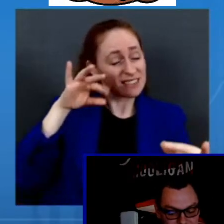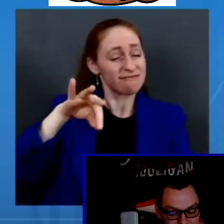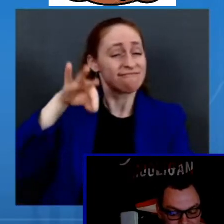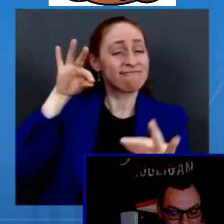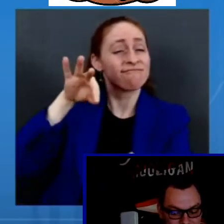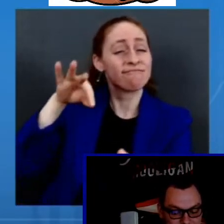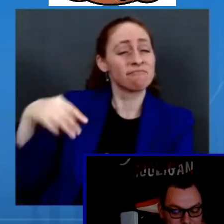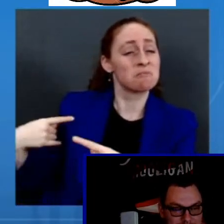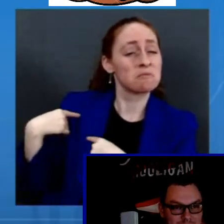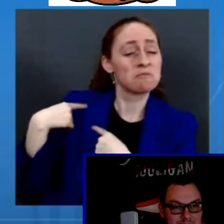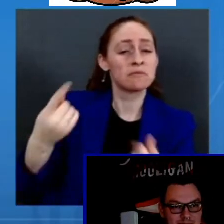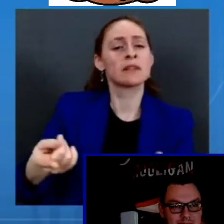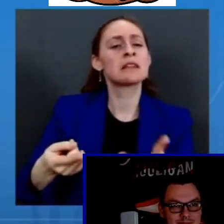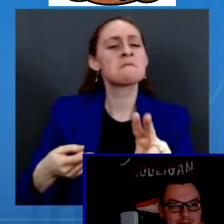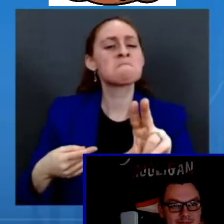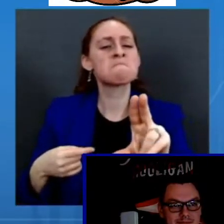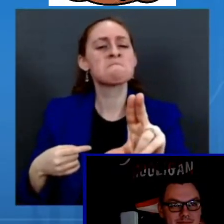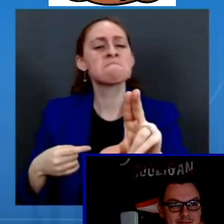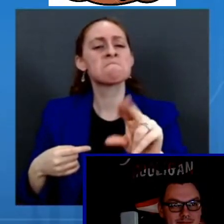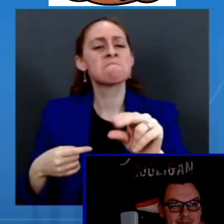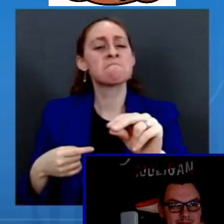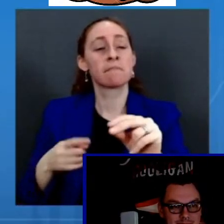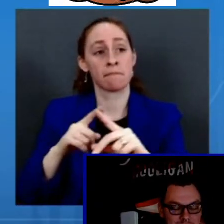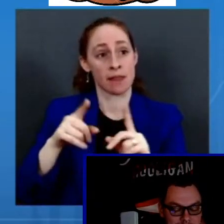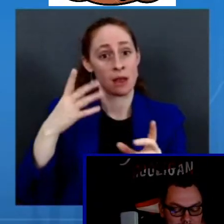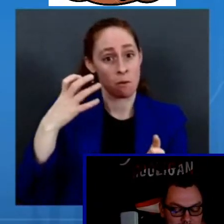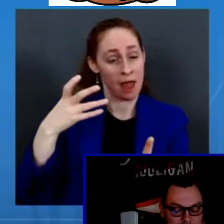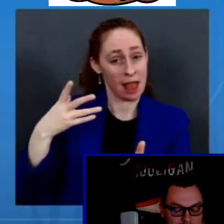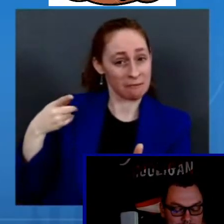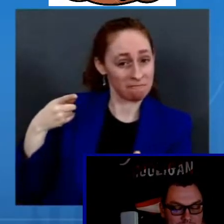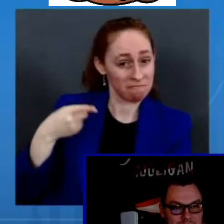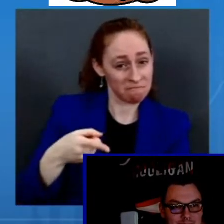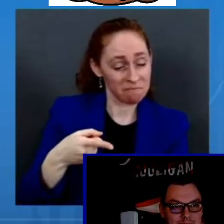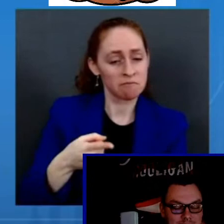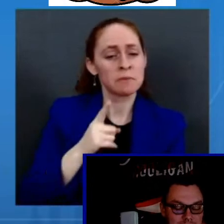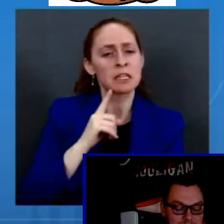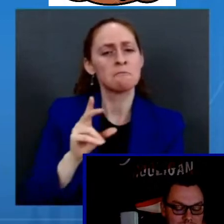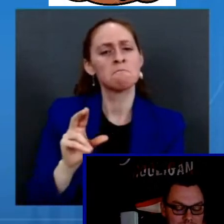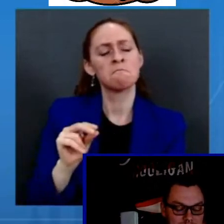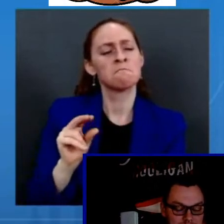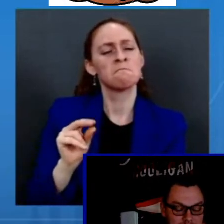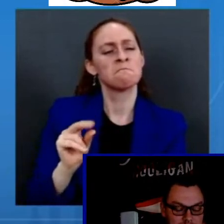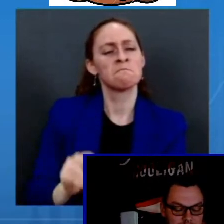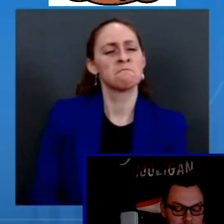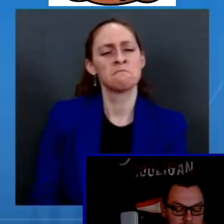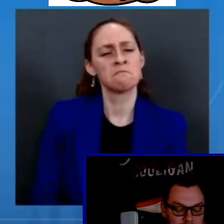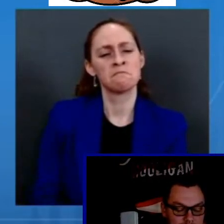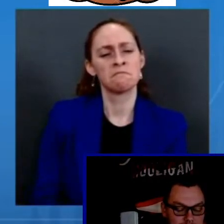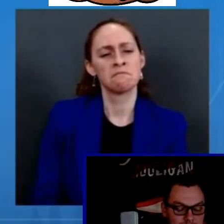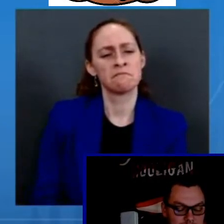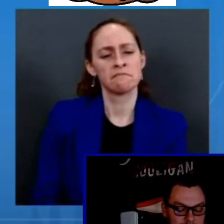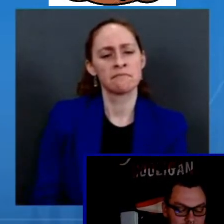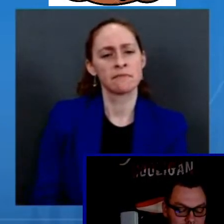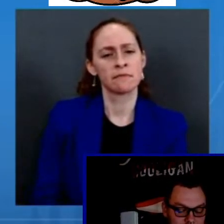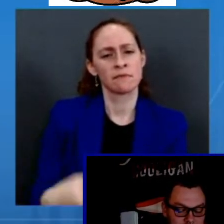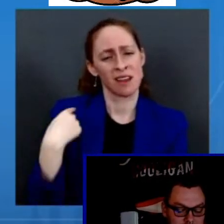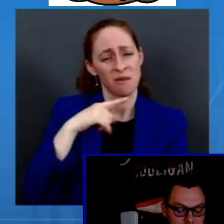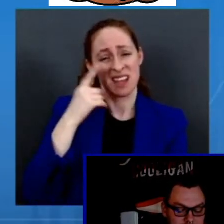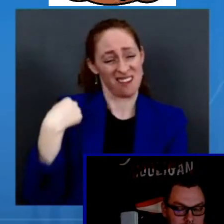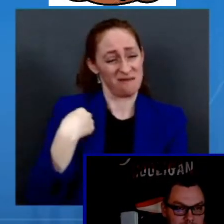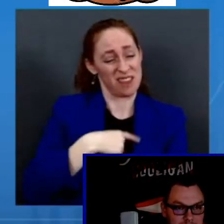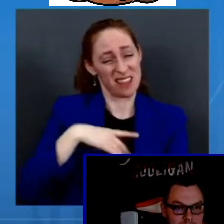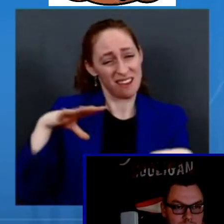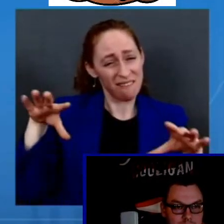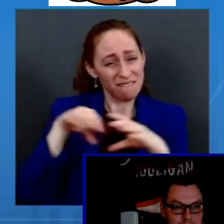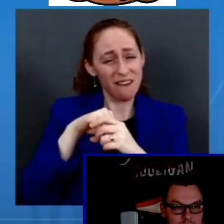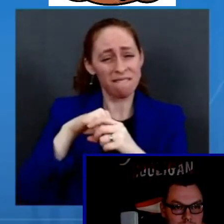been intensively involved in getting the response to the Omicron variant. We jumped all over it.